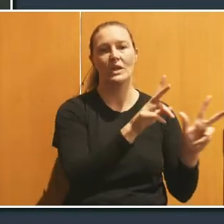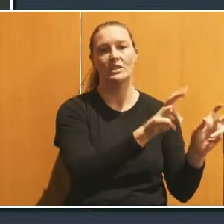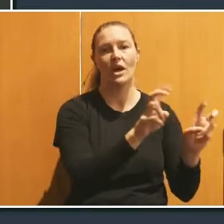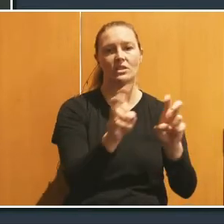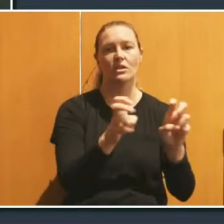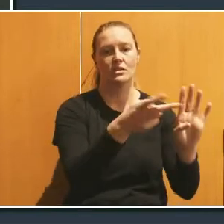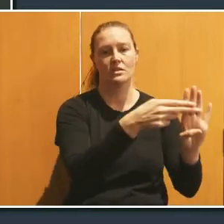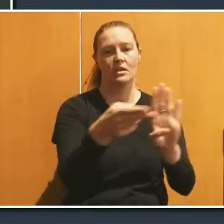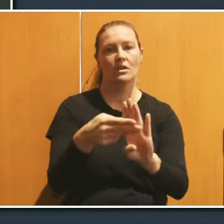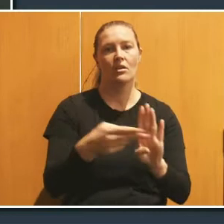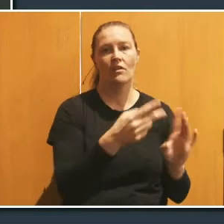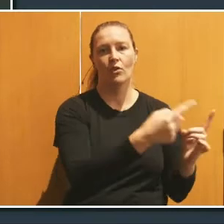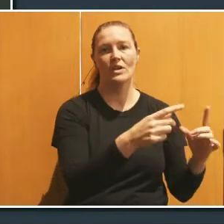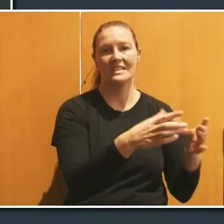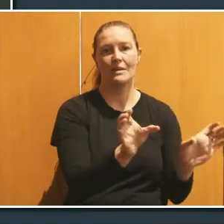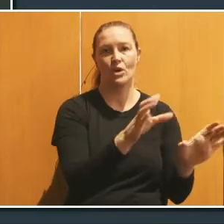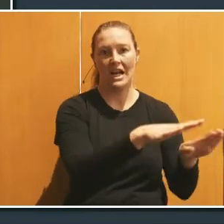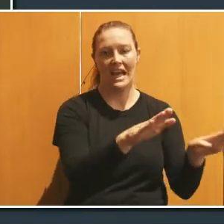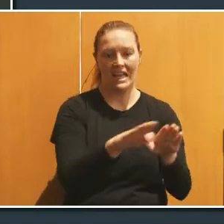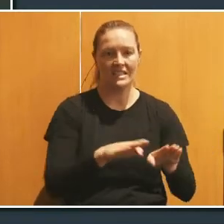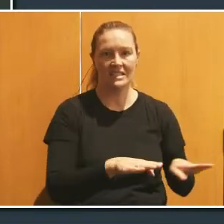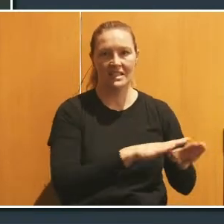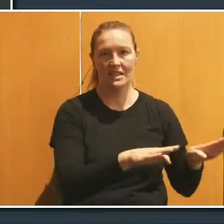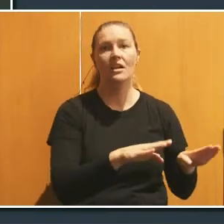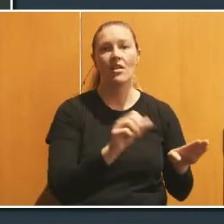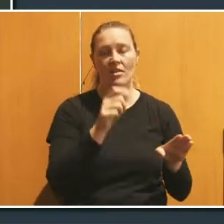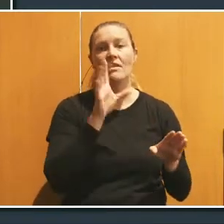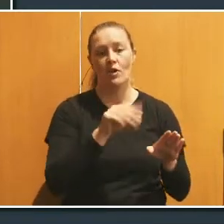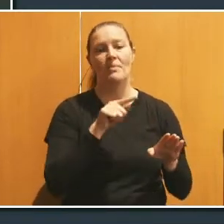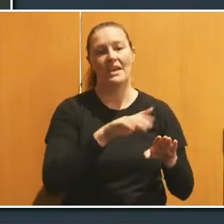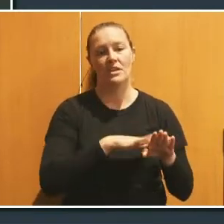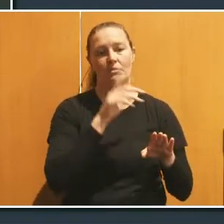then kick in. And now once the increases do kick in,